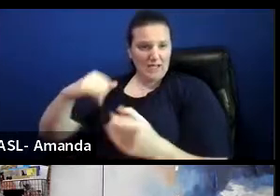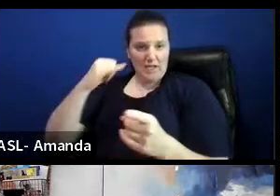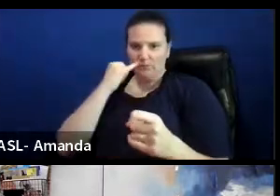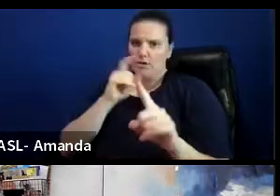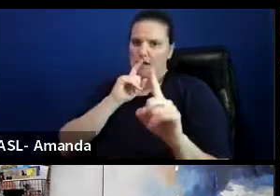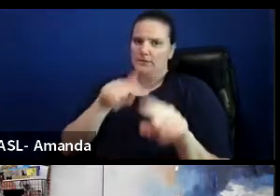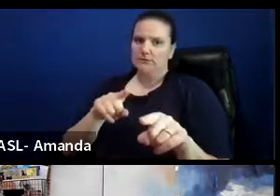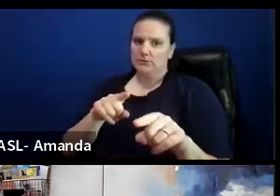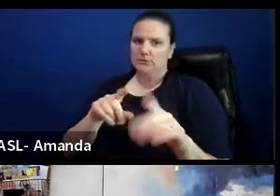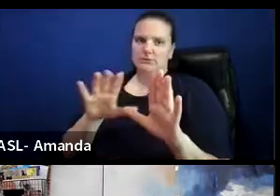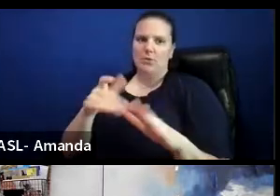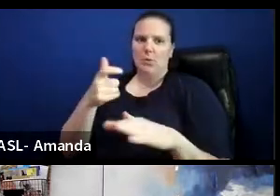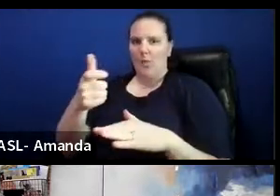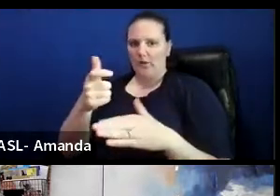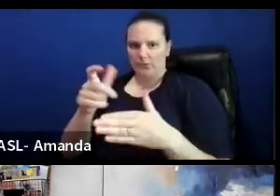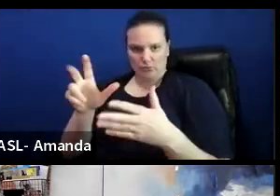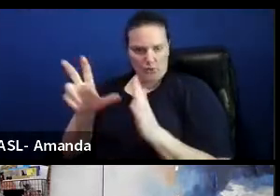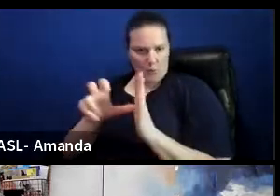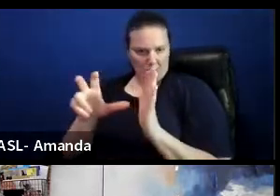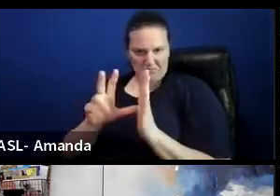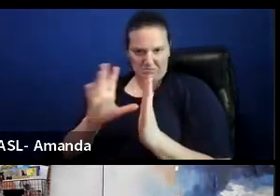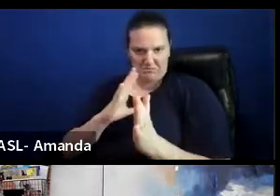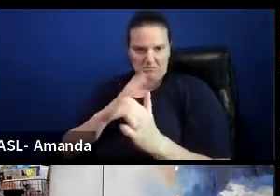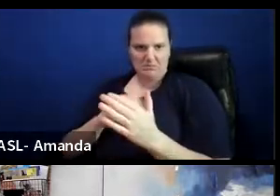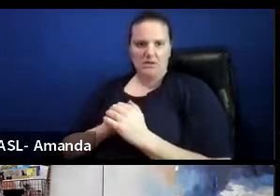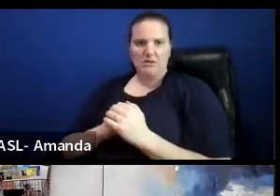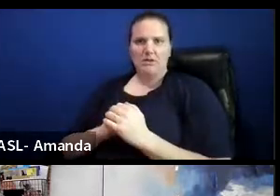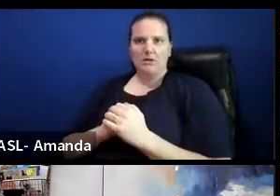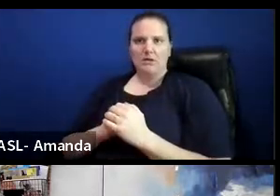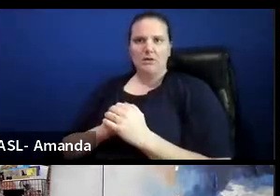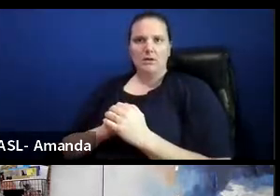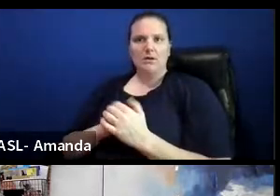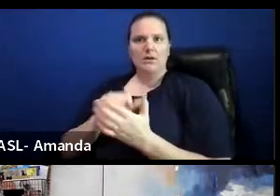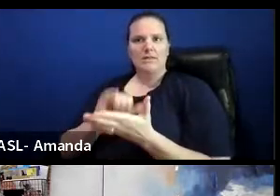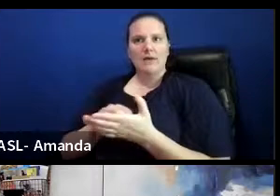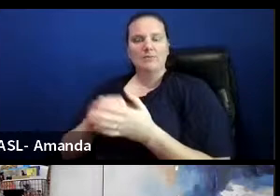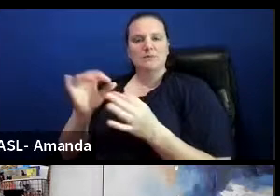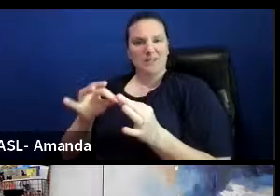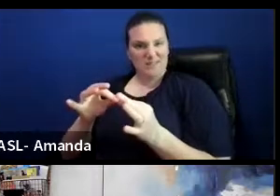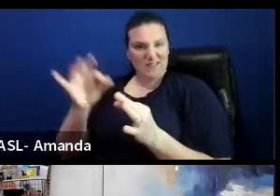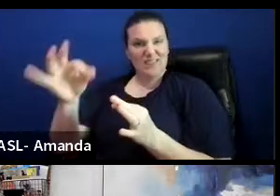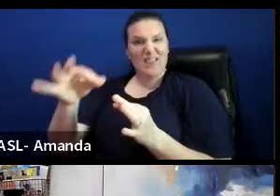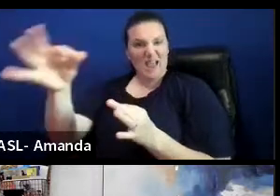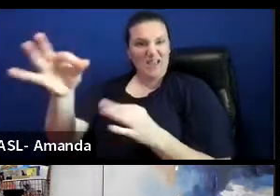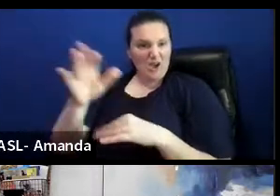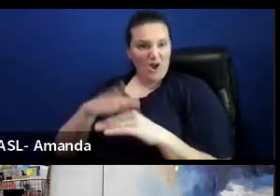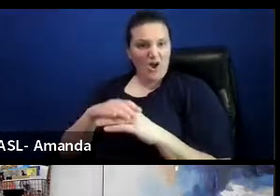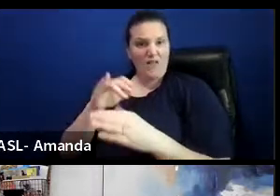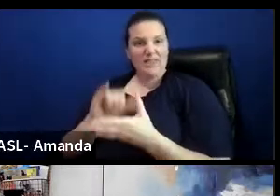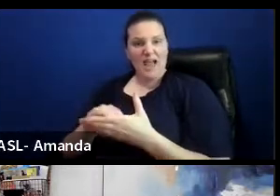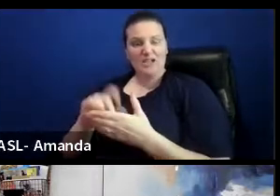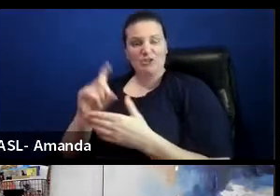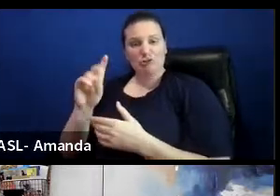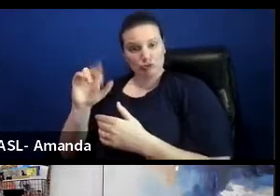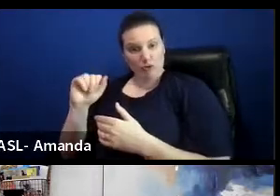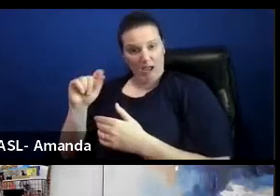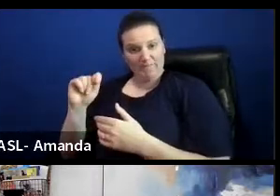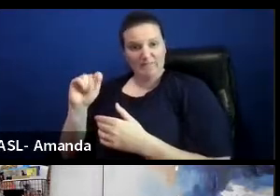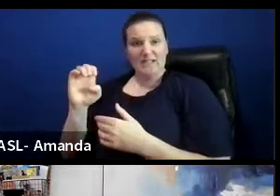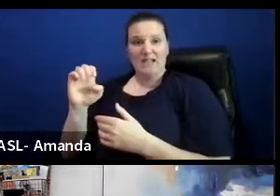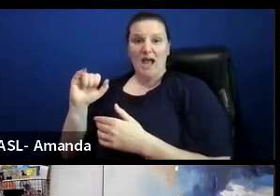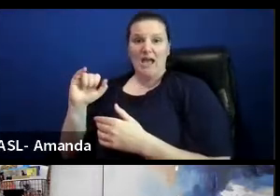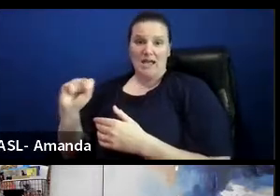already, just say, watch the recording. It's been a pretty big delay on the draft EIS. And so it's not